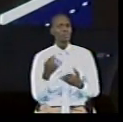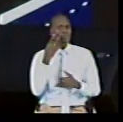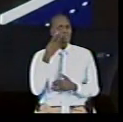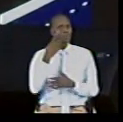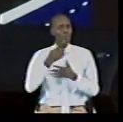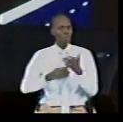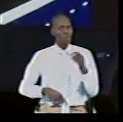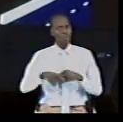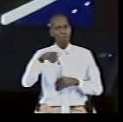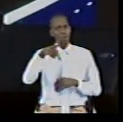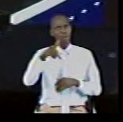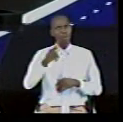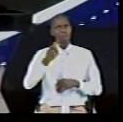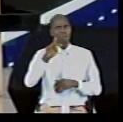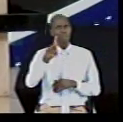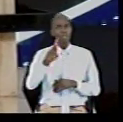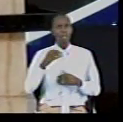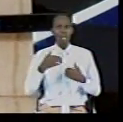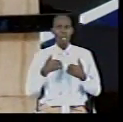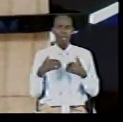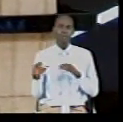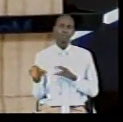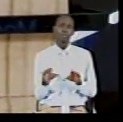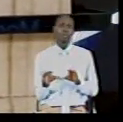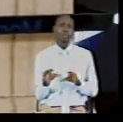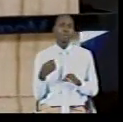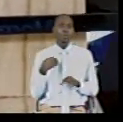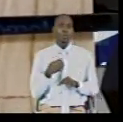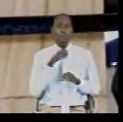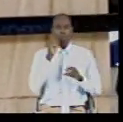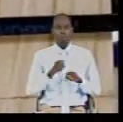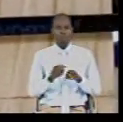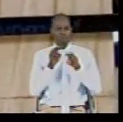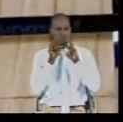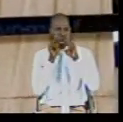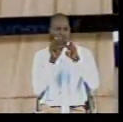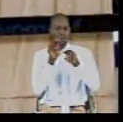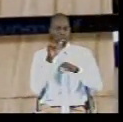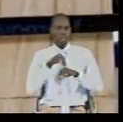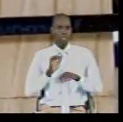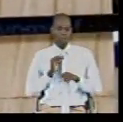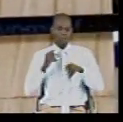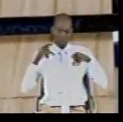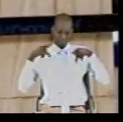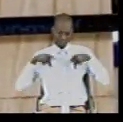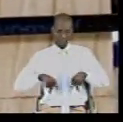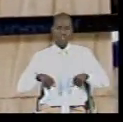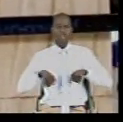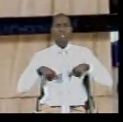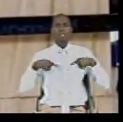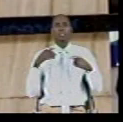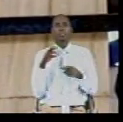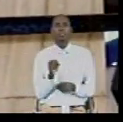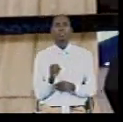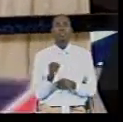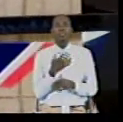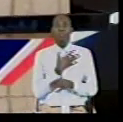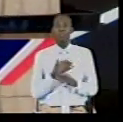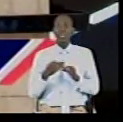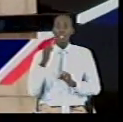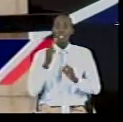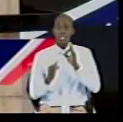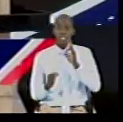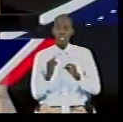done. We must look at our personal lives. And if we have